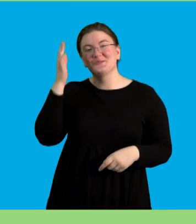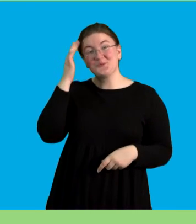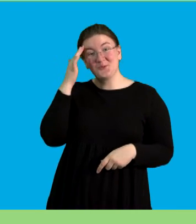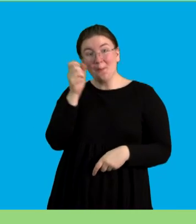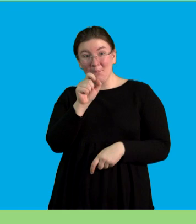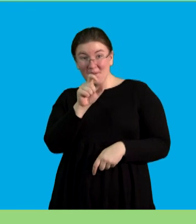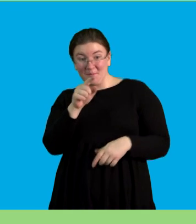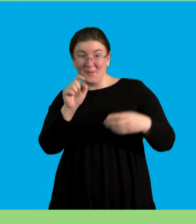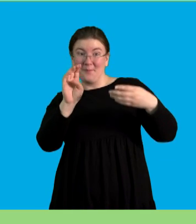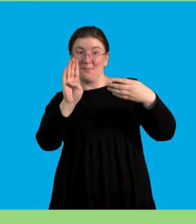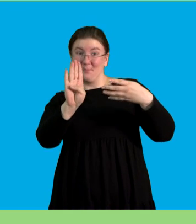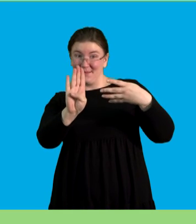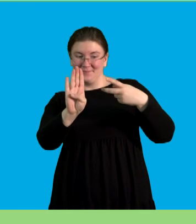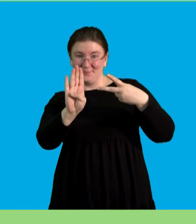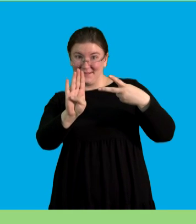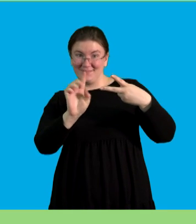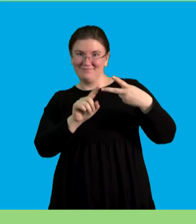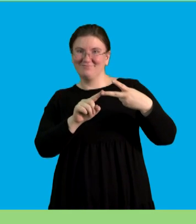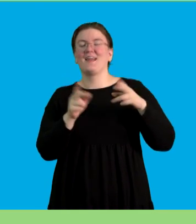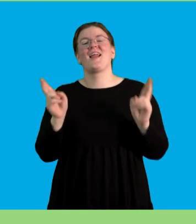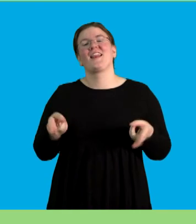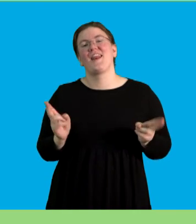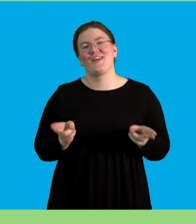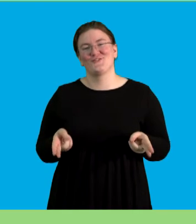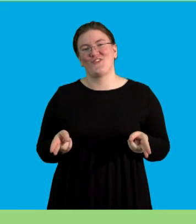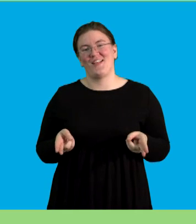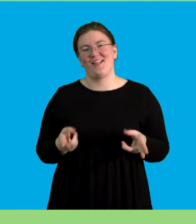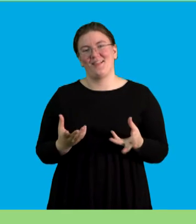so we know that is a natural factor.